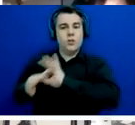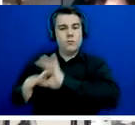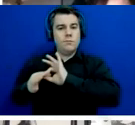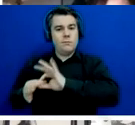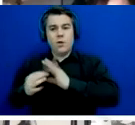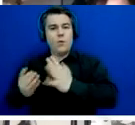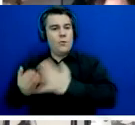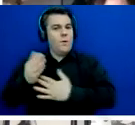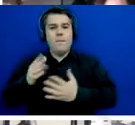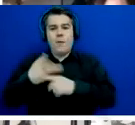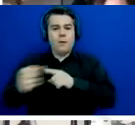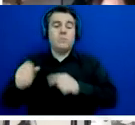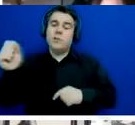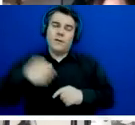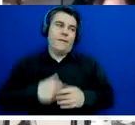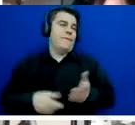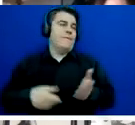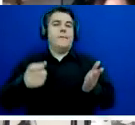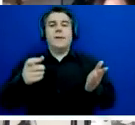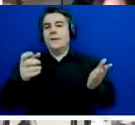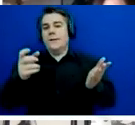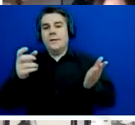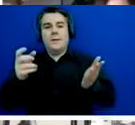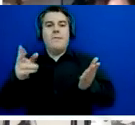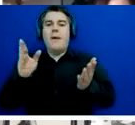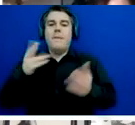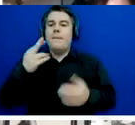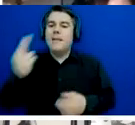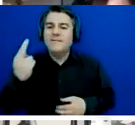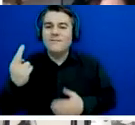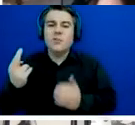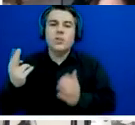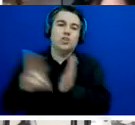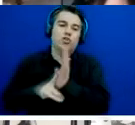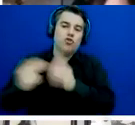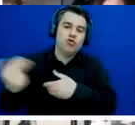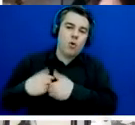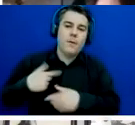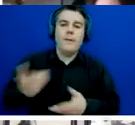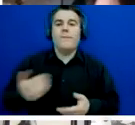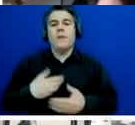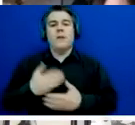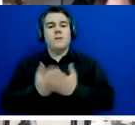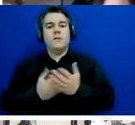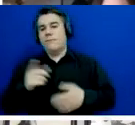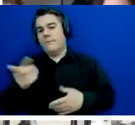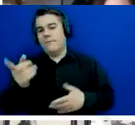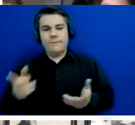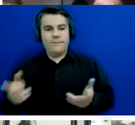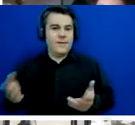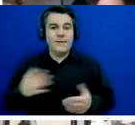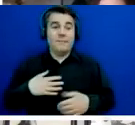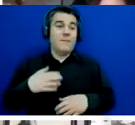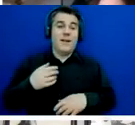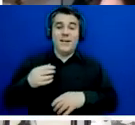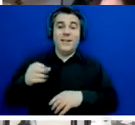Plexus. Sure, I've signed some of my best friends to join me. I've had some of my friends, one of my senior reviews probably on this call,